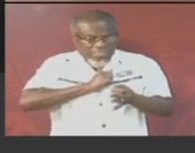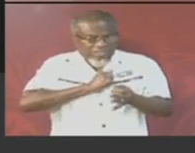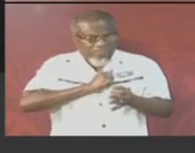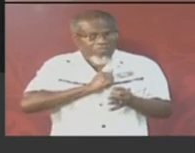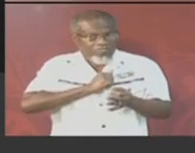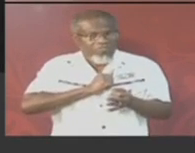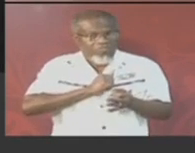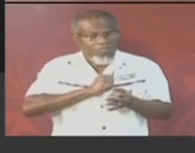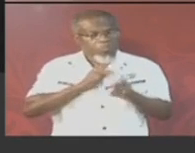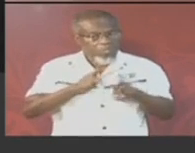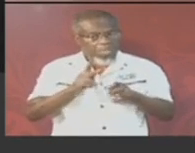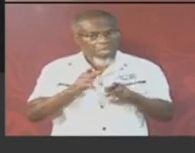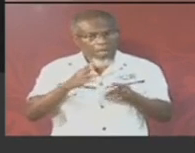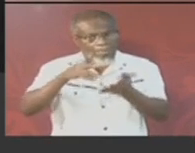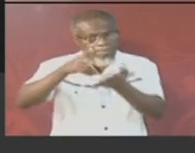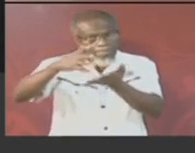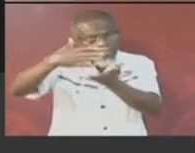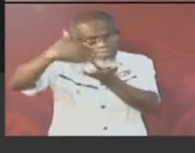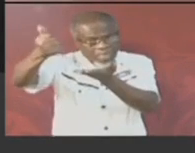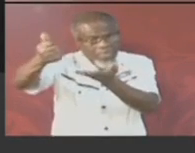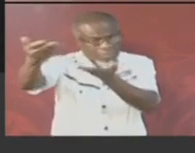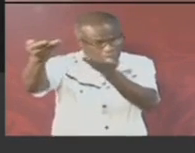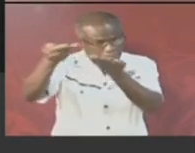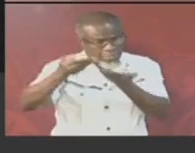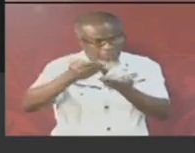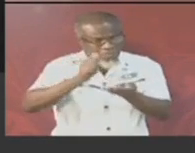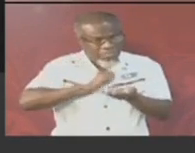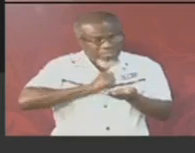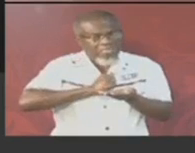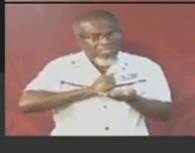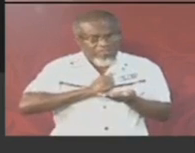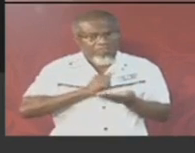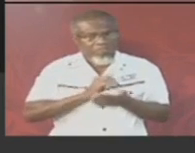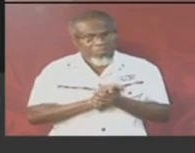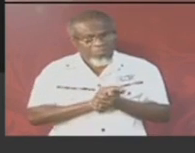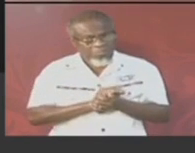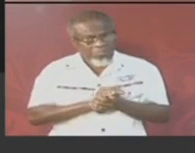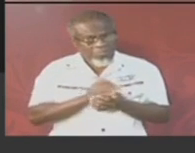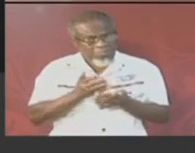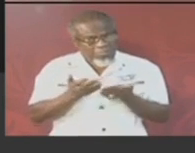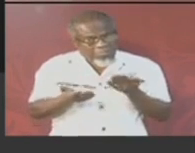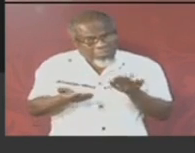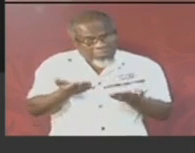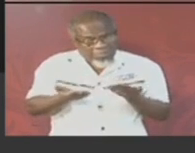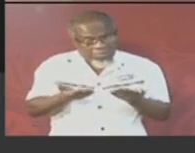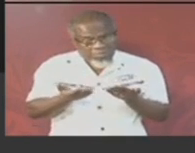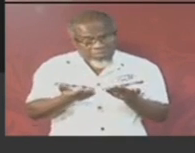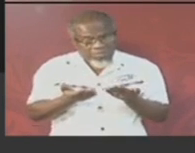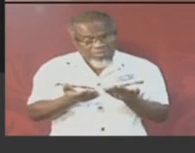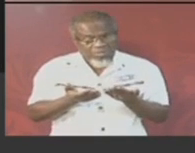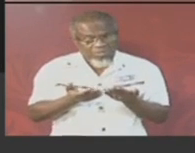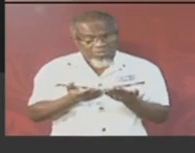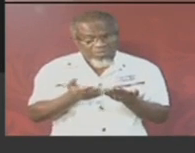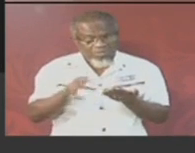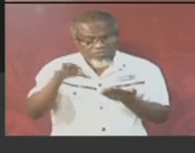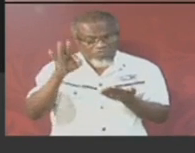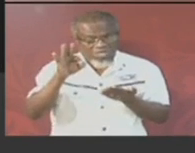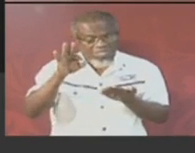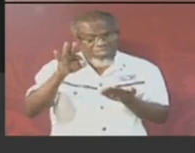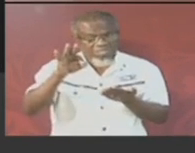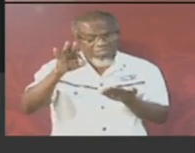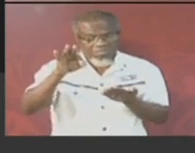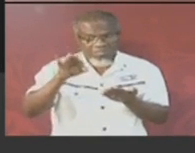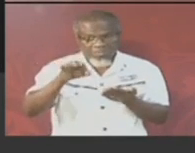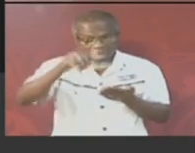that those individuals could and are able to source the medicine, which could be difficult, would they be given permission